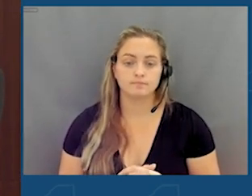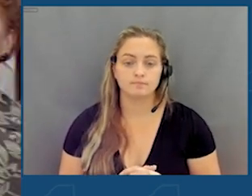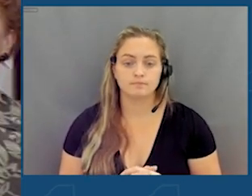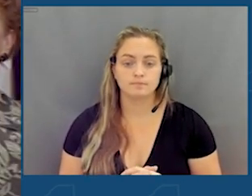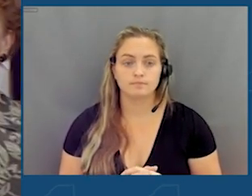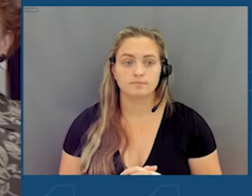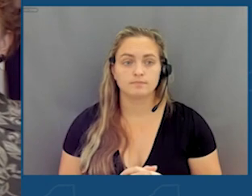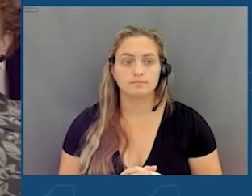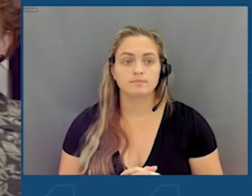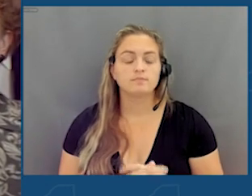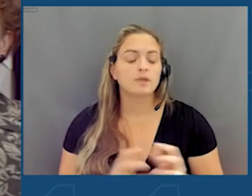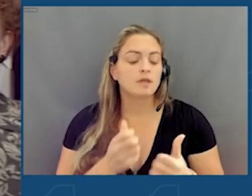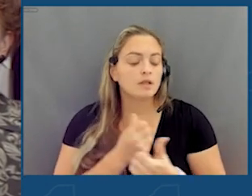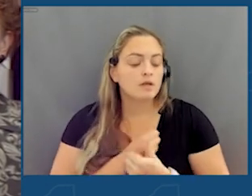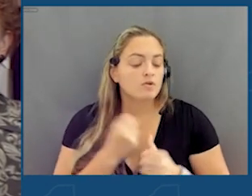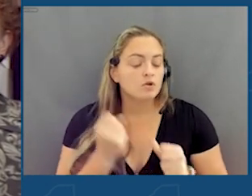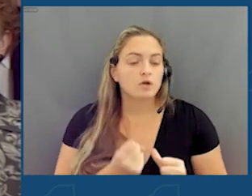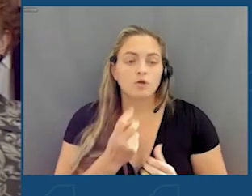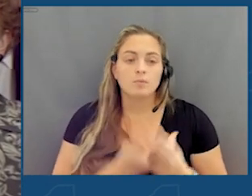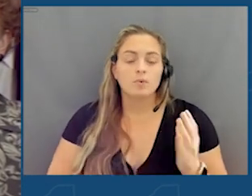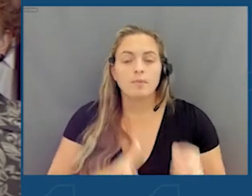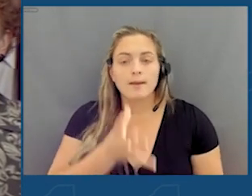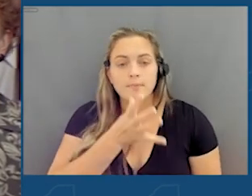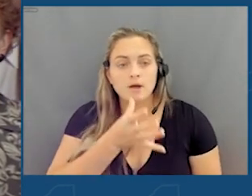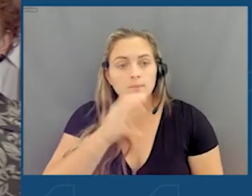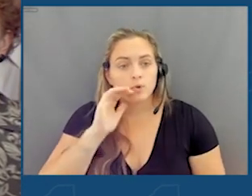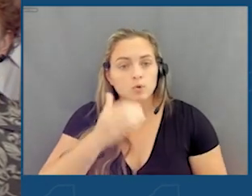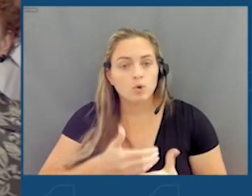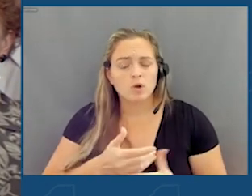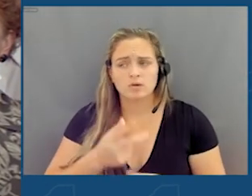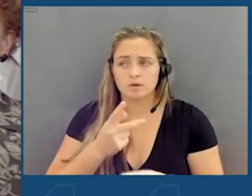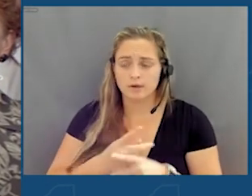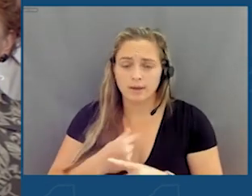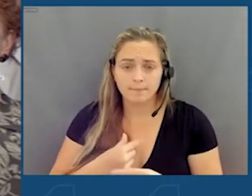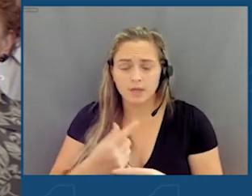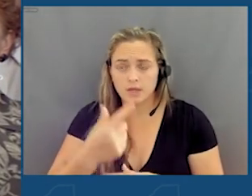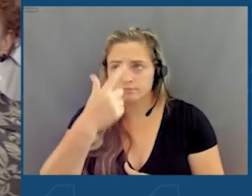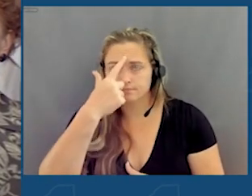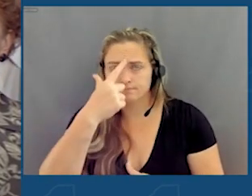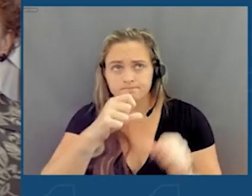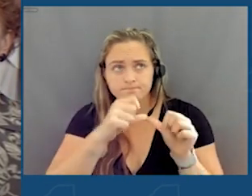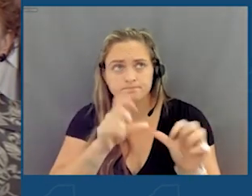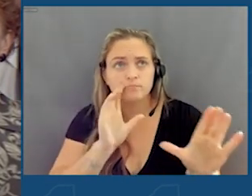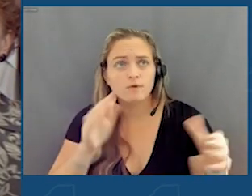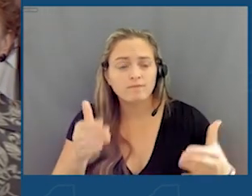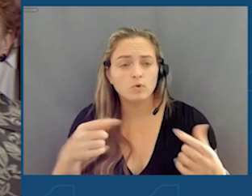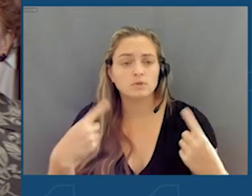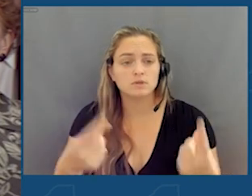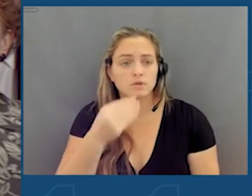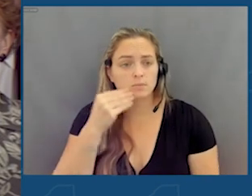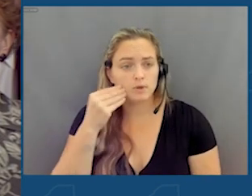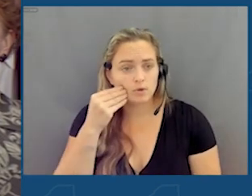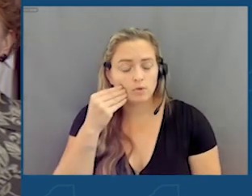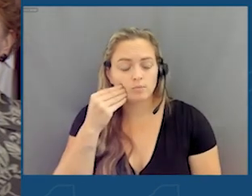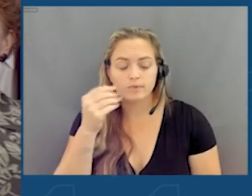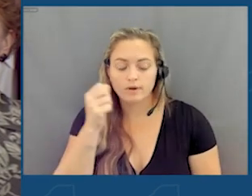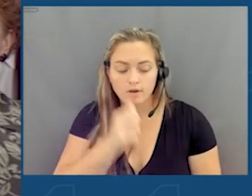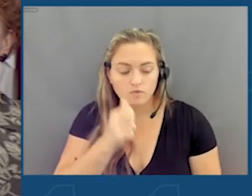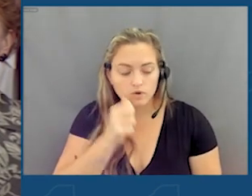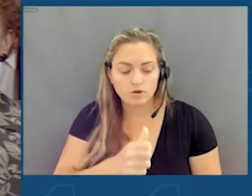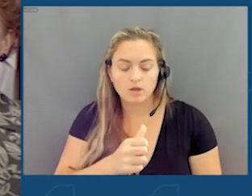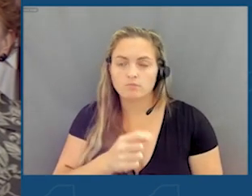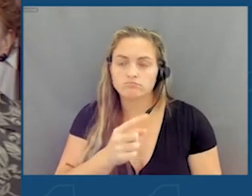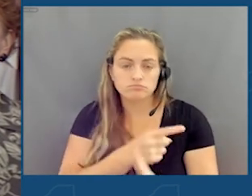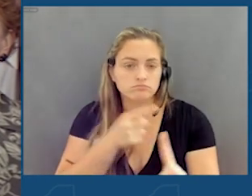The love and strength of both my mom and my daughter have kept me sane and focused since I've been home, and every day I strive to